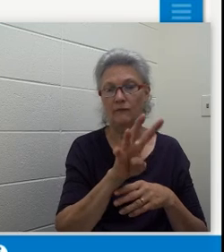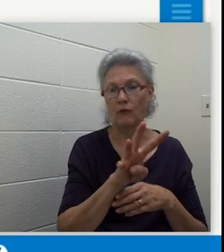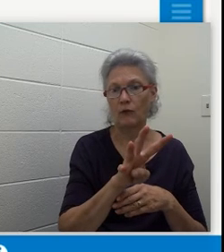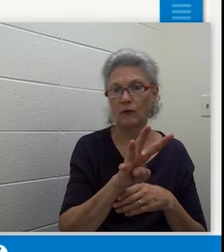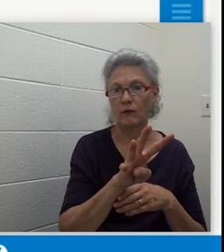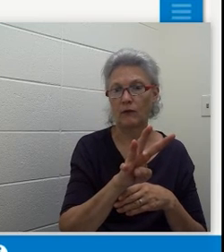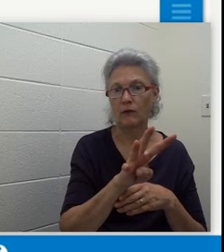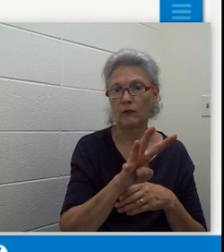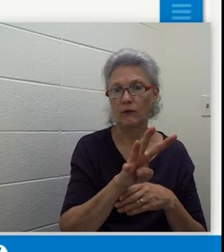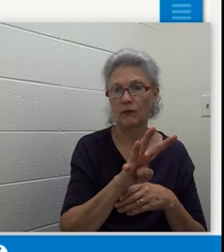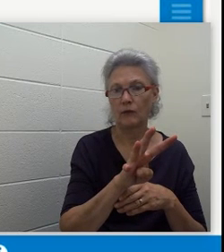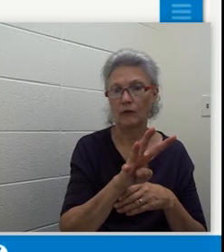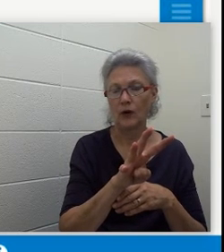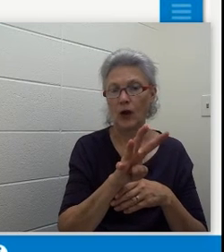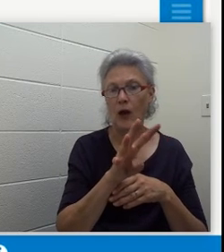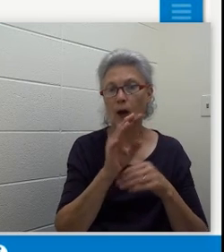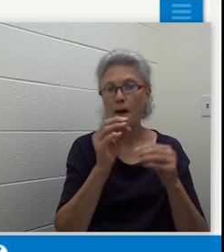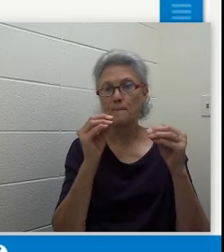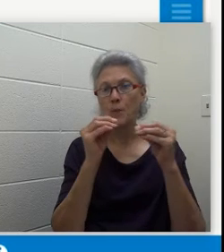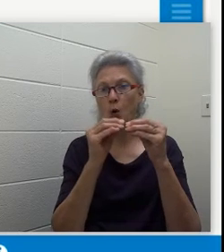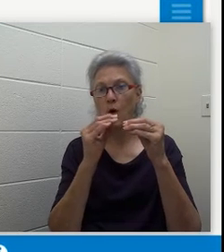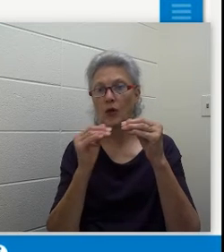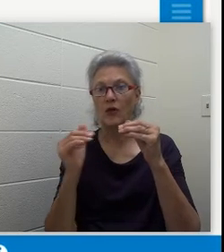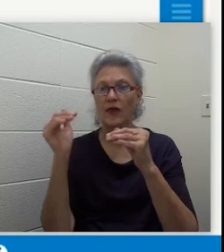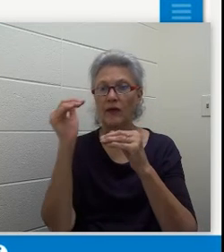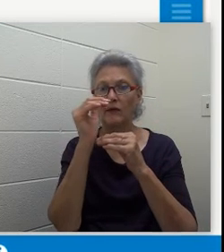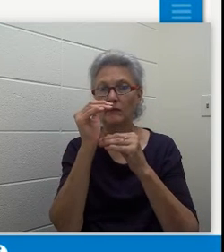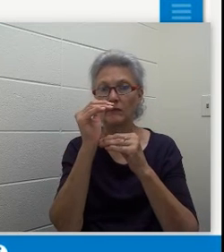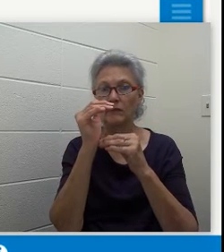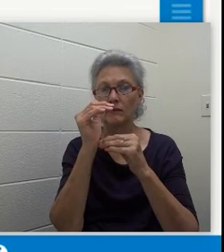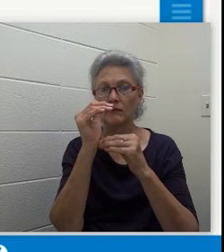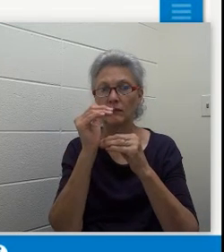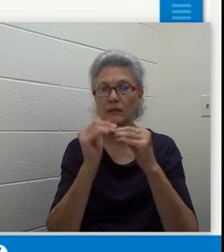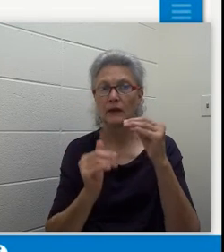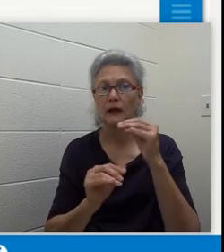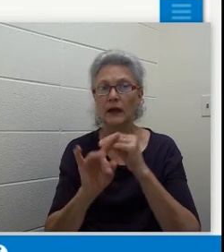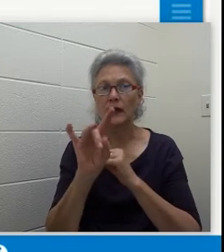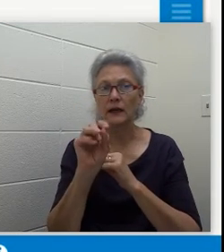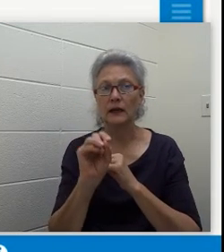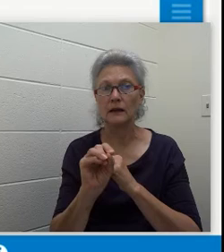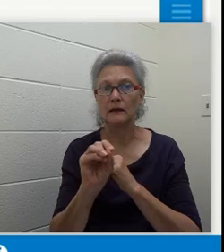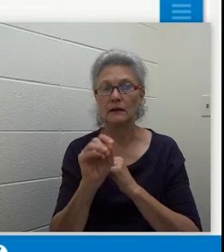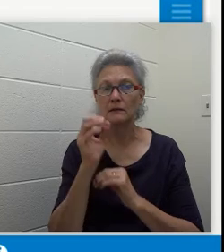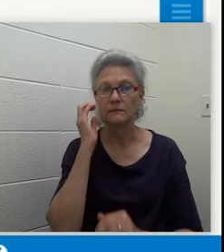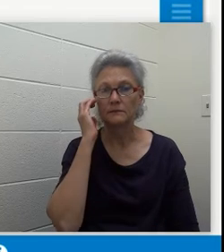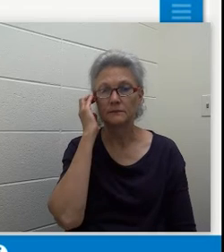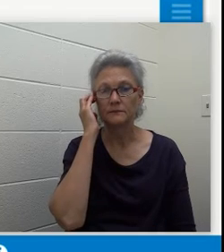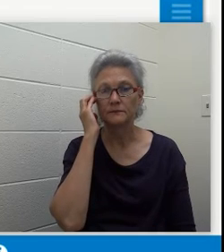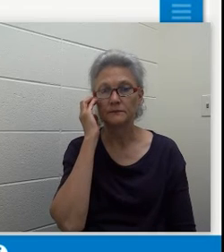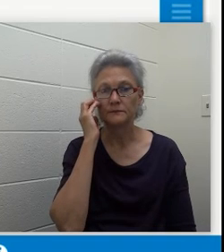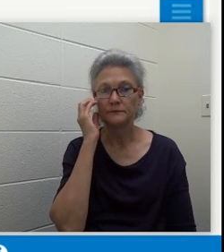84 is greater than 80.